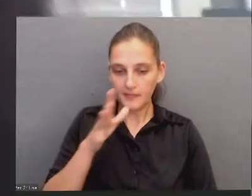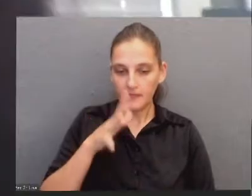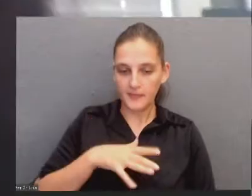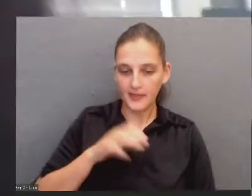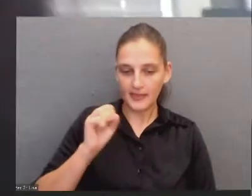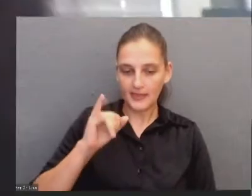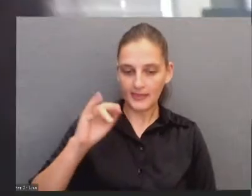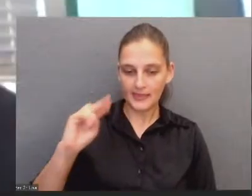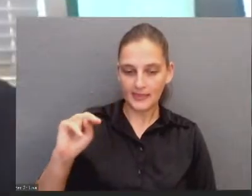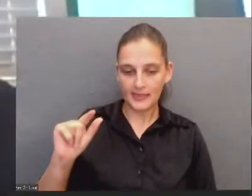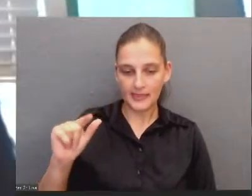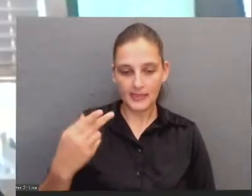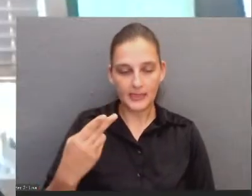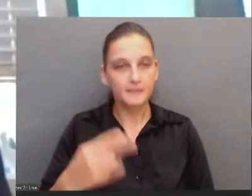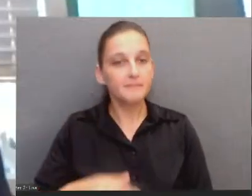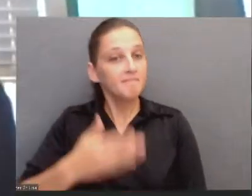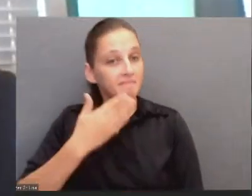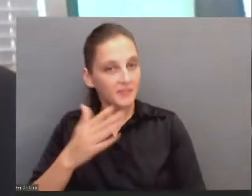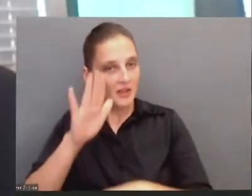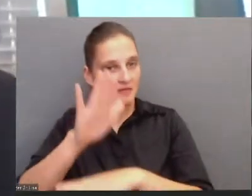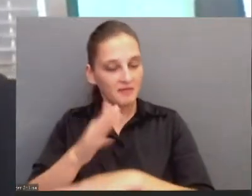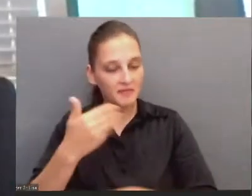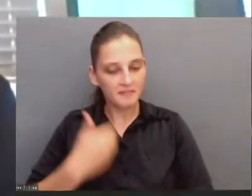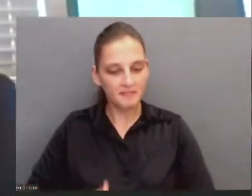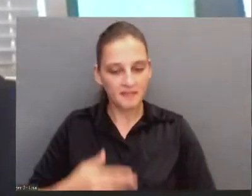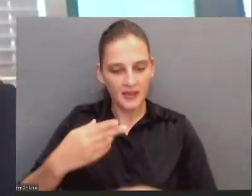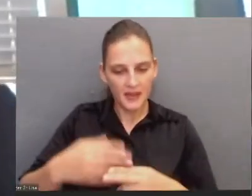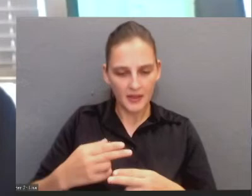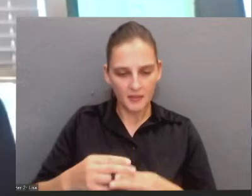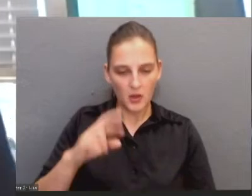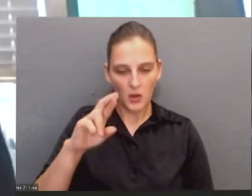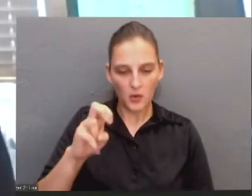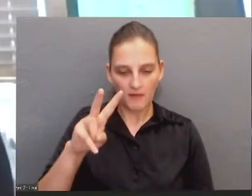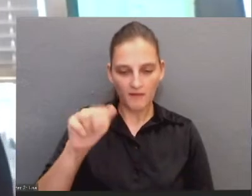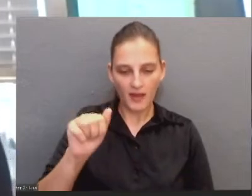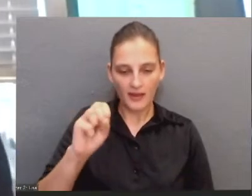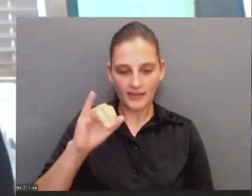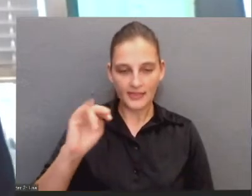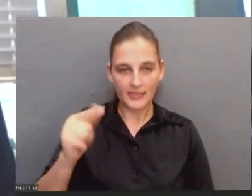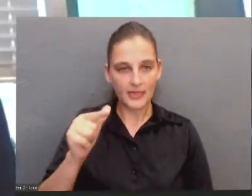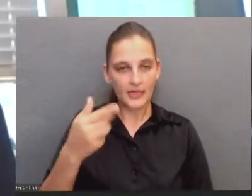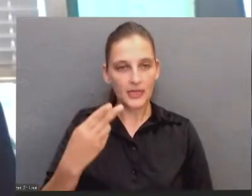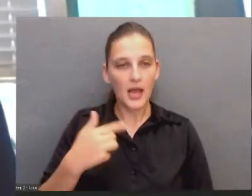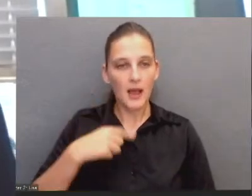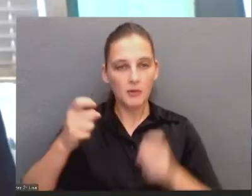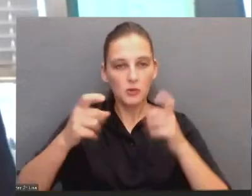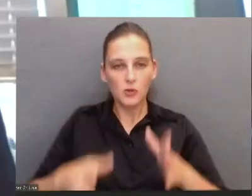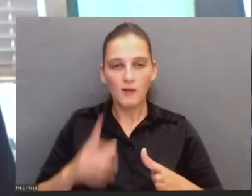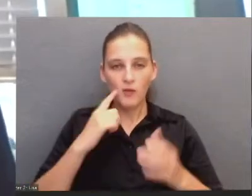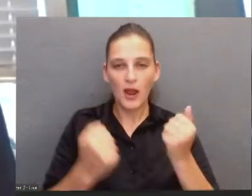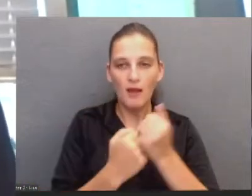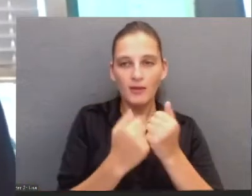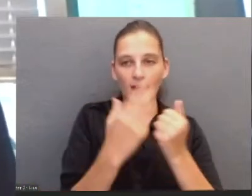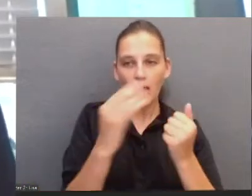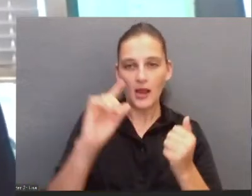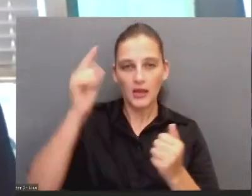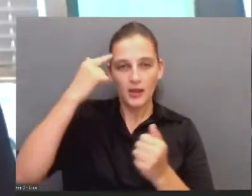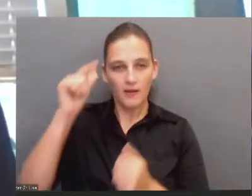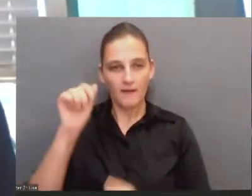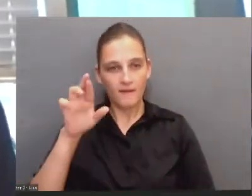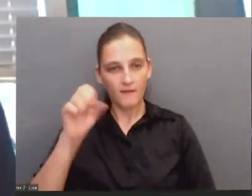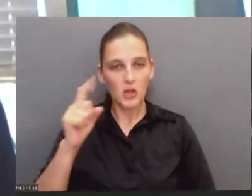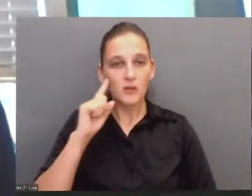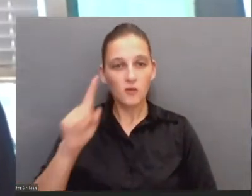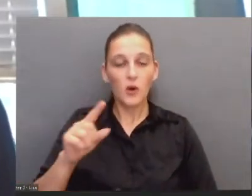Good afternoon. My name is Riva Singh. I'm the Director of Advocacy and Government Affairs with the American Academy of Physical Medicine